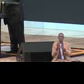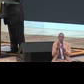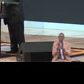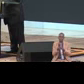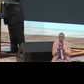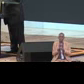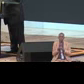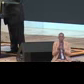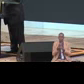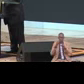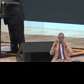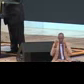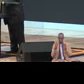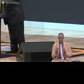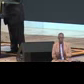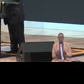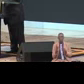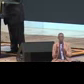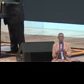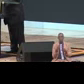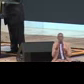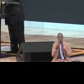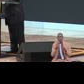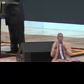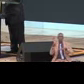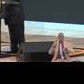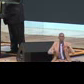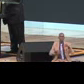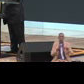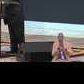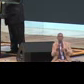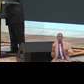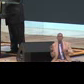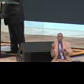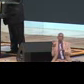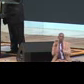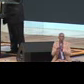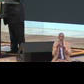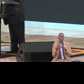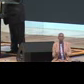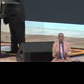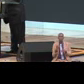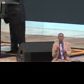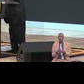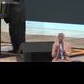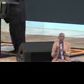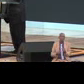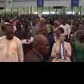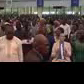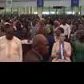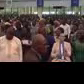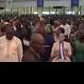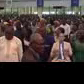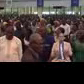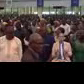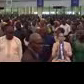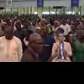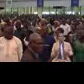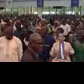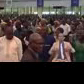Receive the power to be more than a conqueror in every area of your